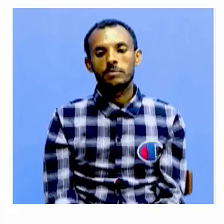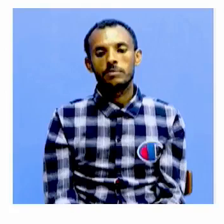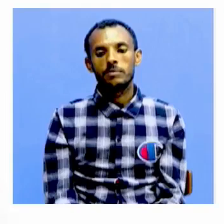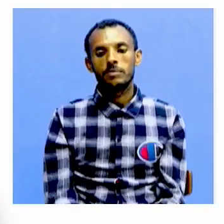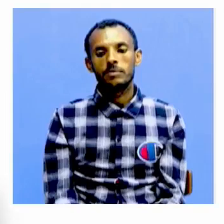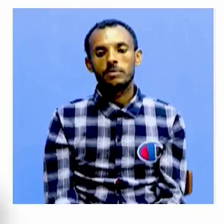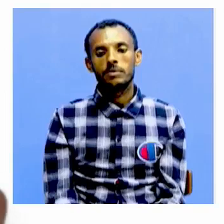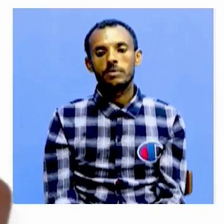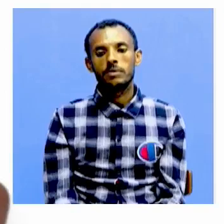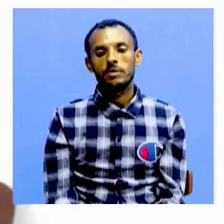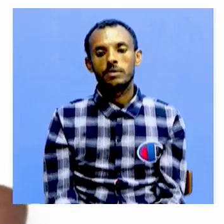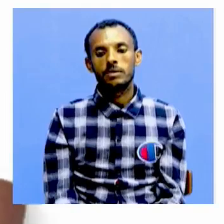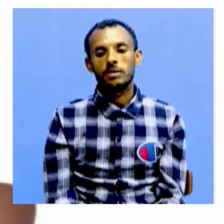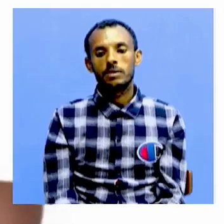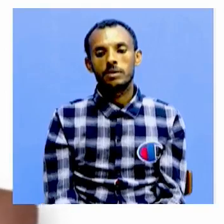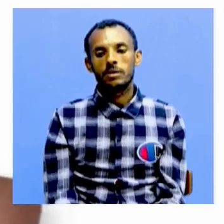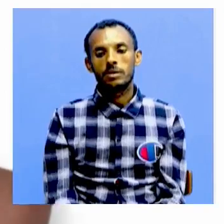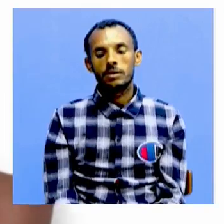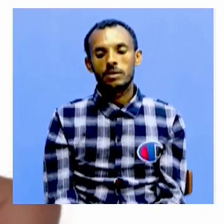information.